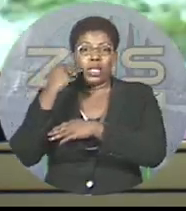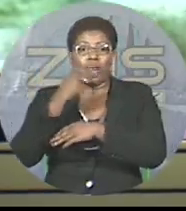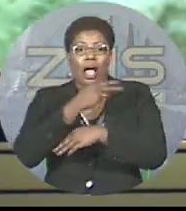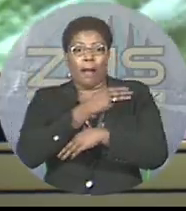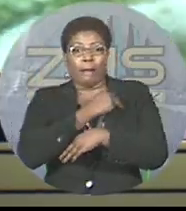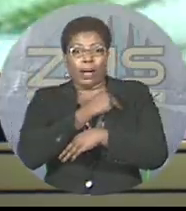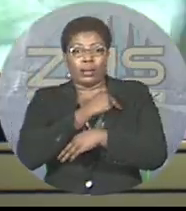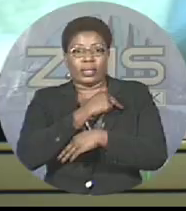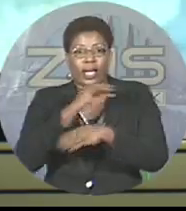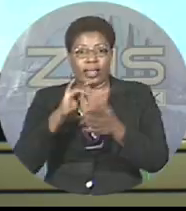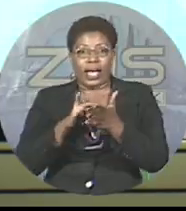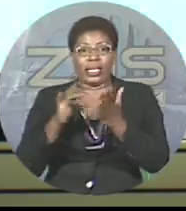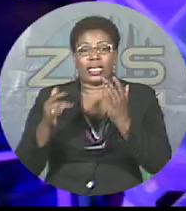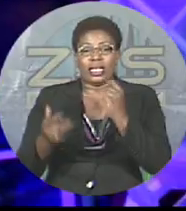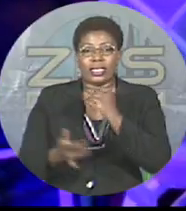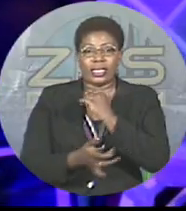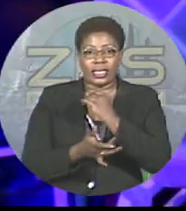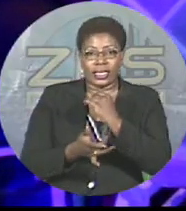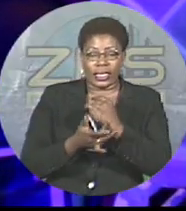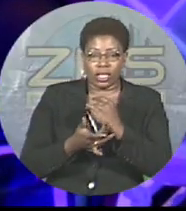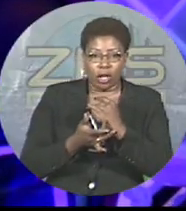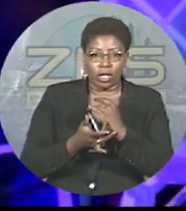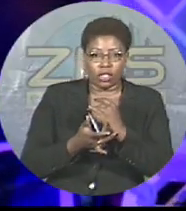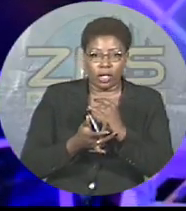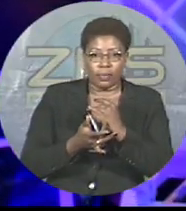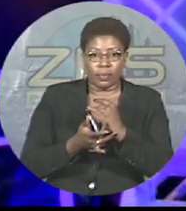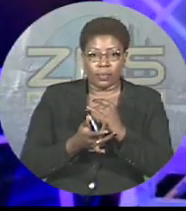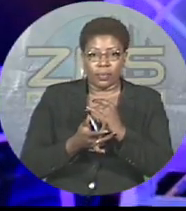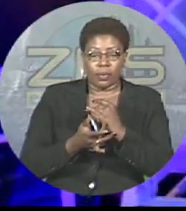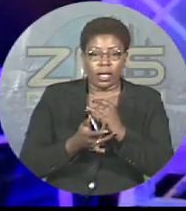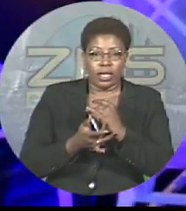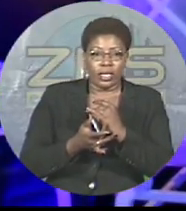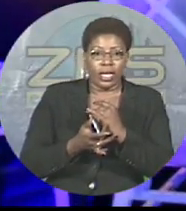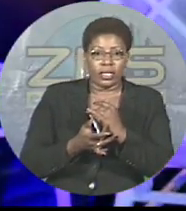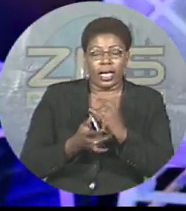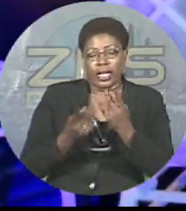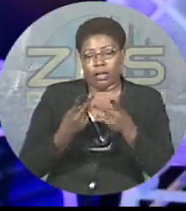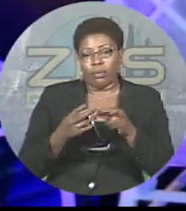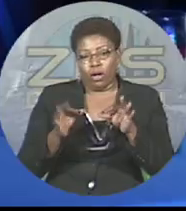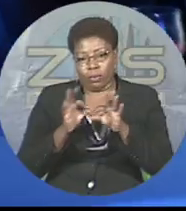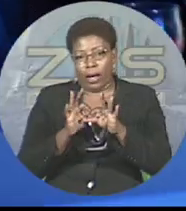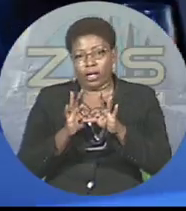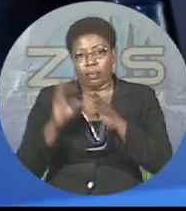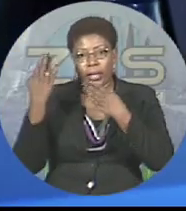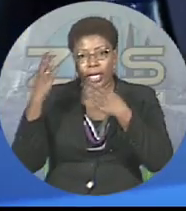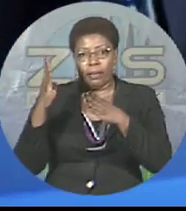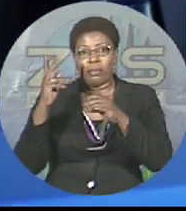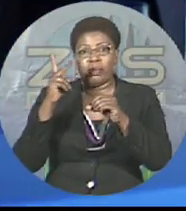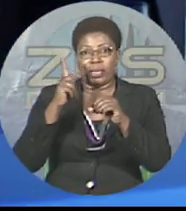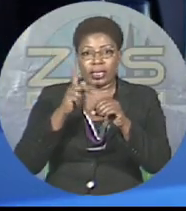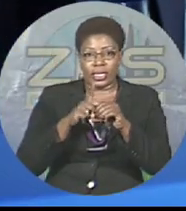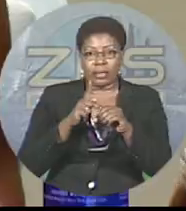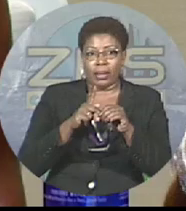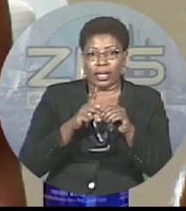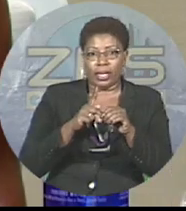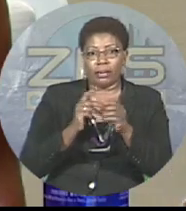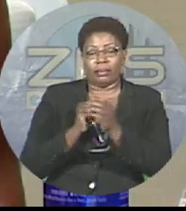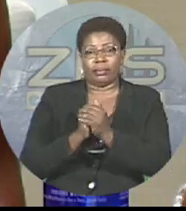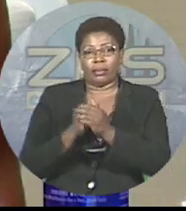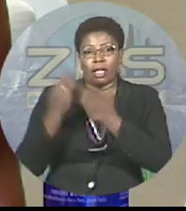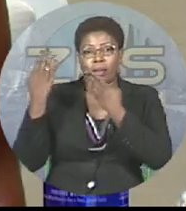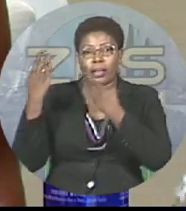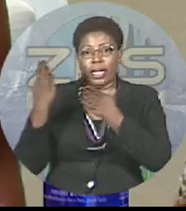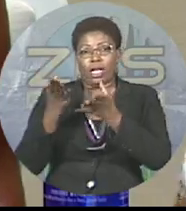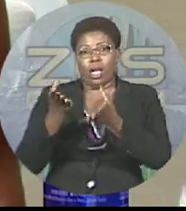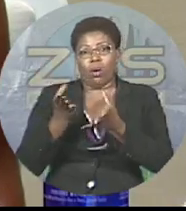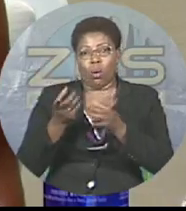the pageant's technology, including an app and website, played a huge role in Bahamians participating in the voting process. Bahamas, I